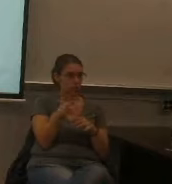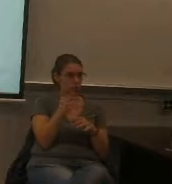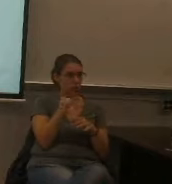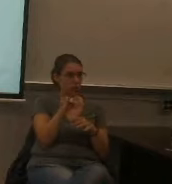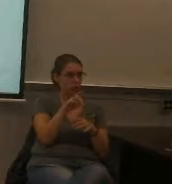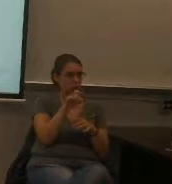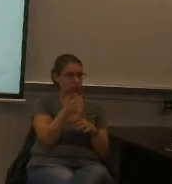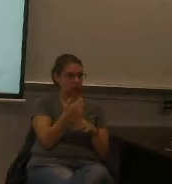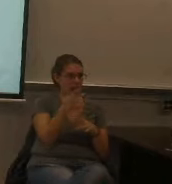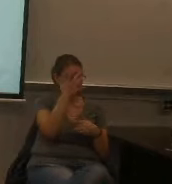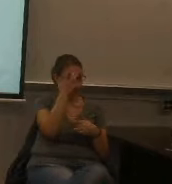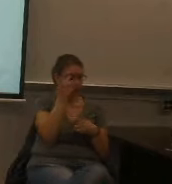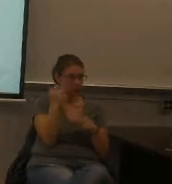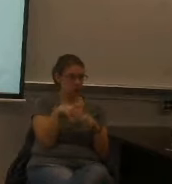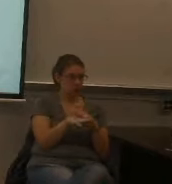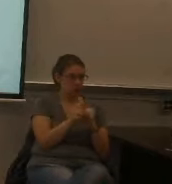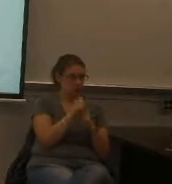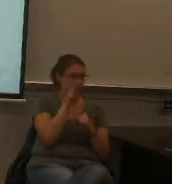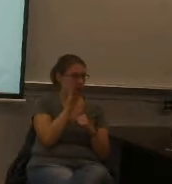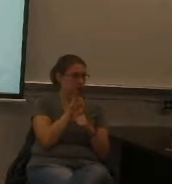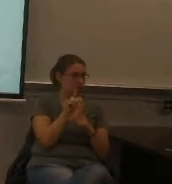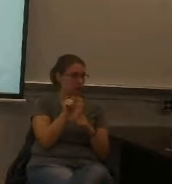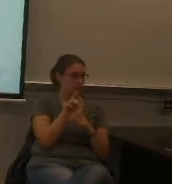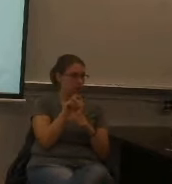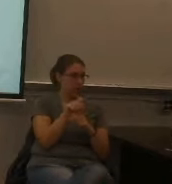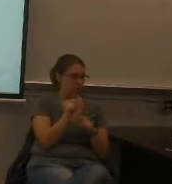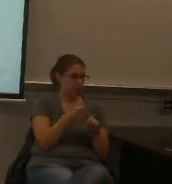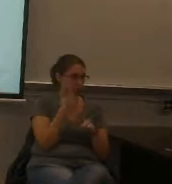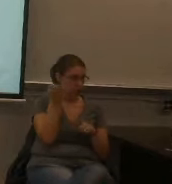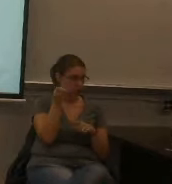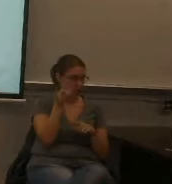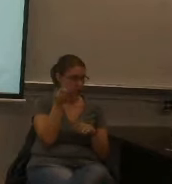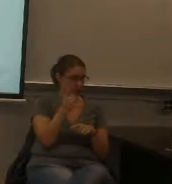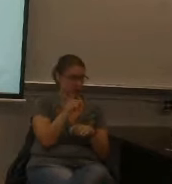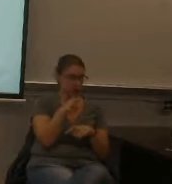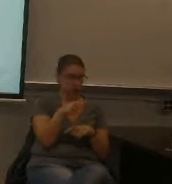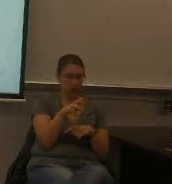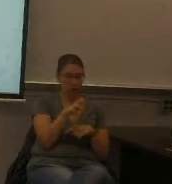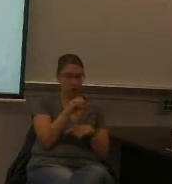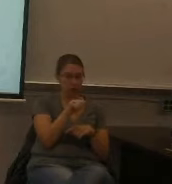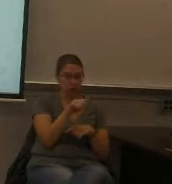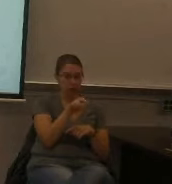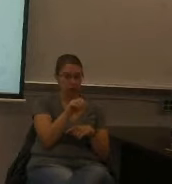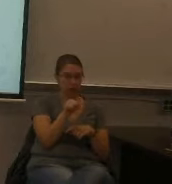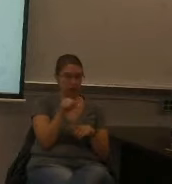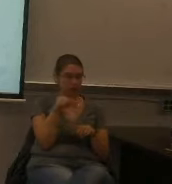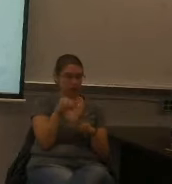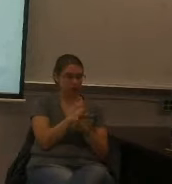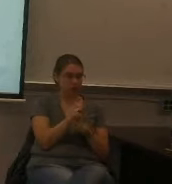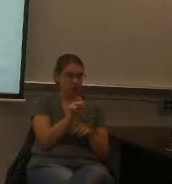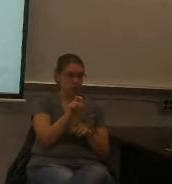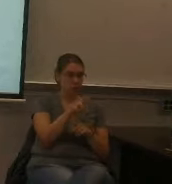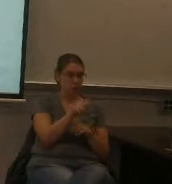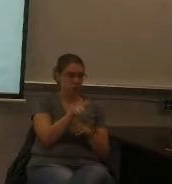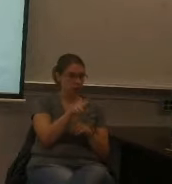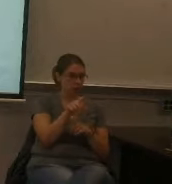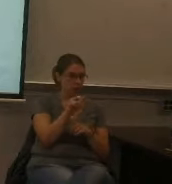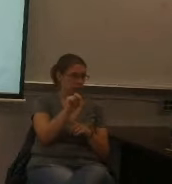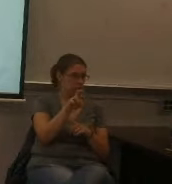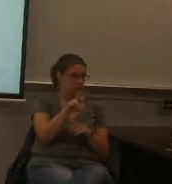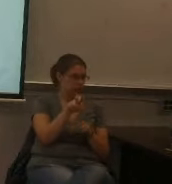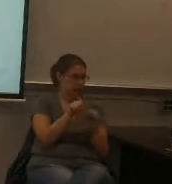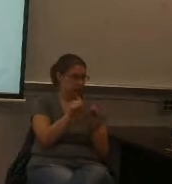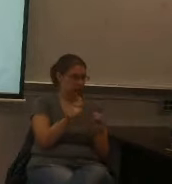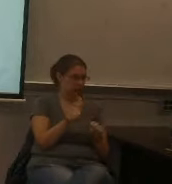disease that came in brown trout from Europe, and it's a protozoan that infects the neural system